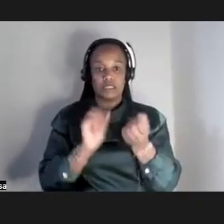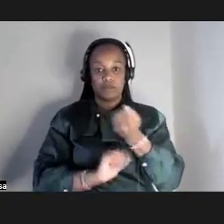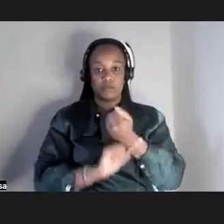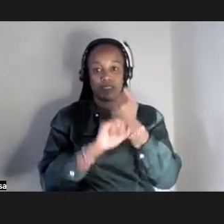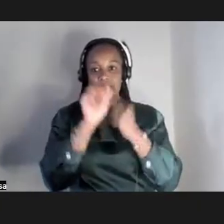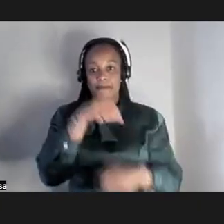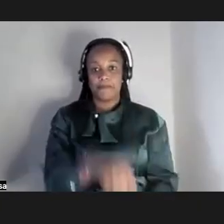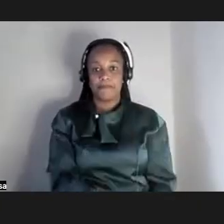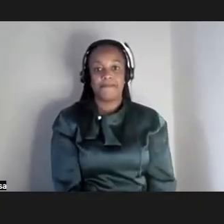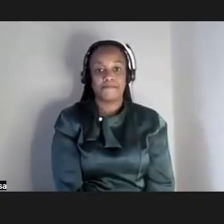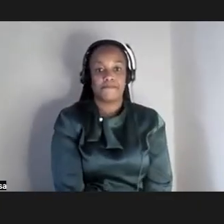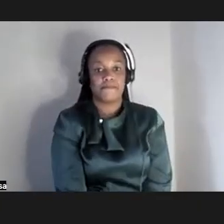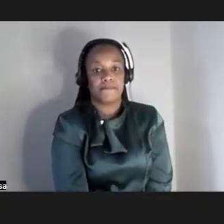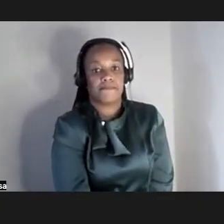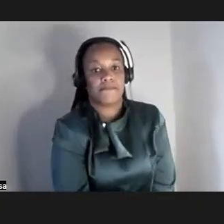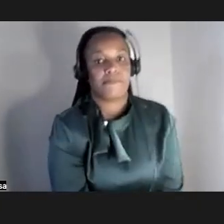that's brilliant.